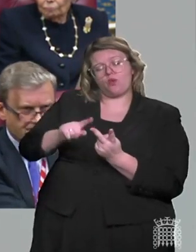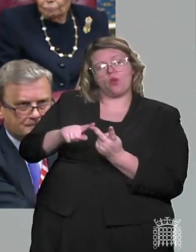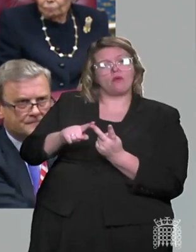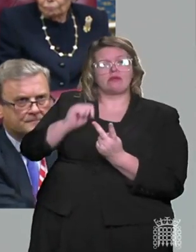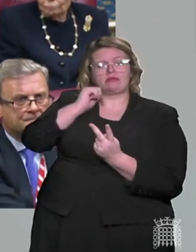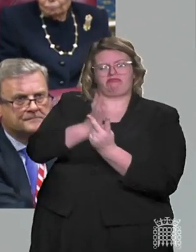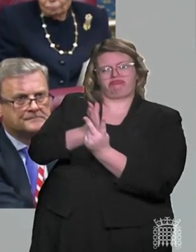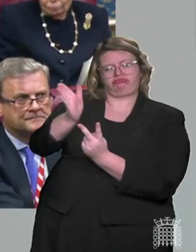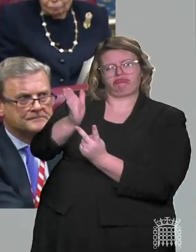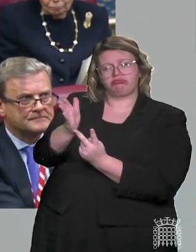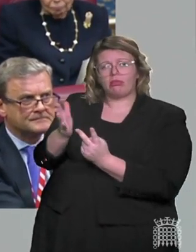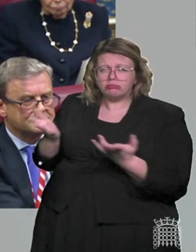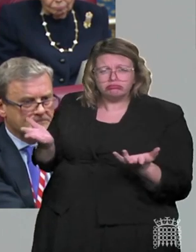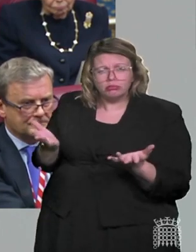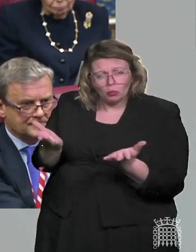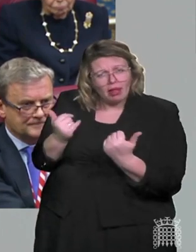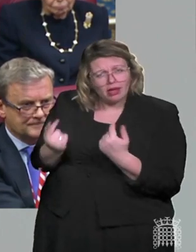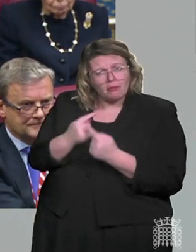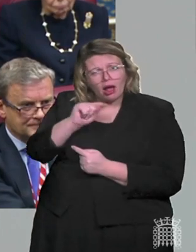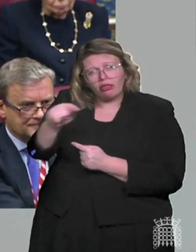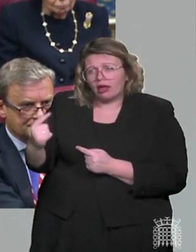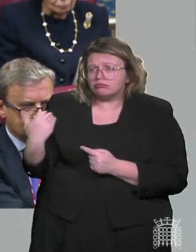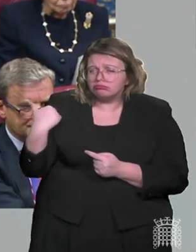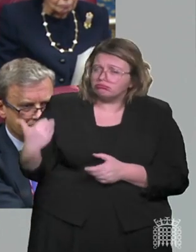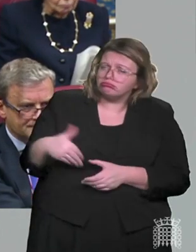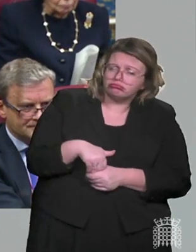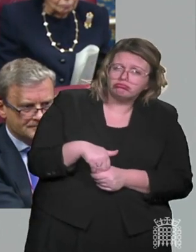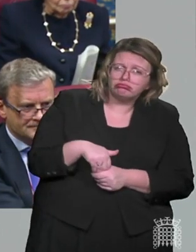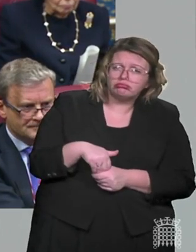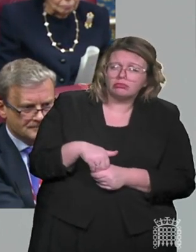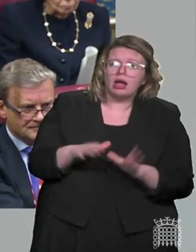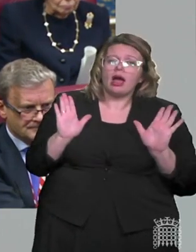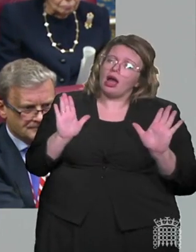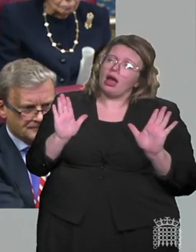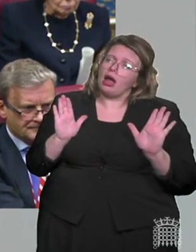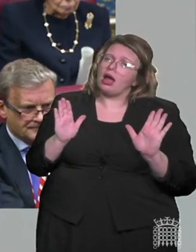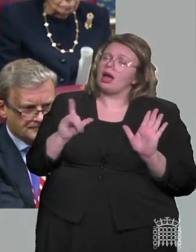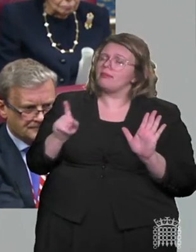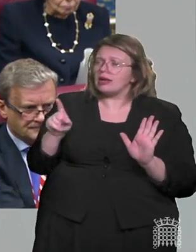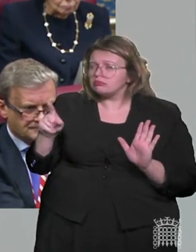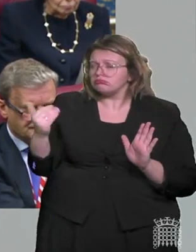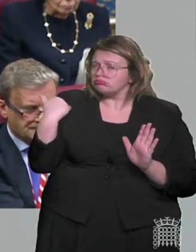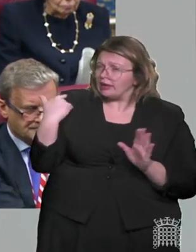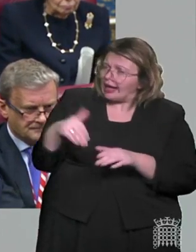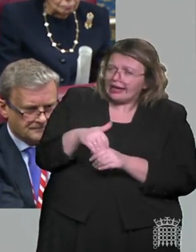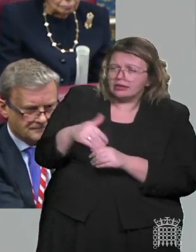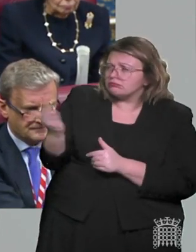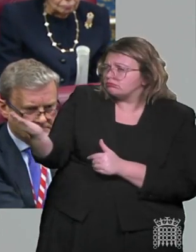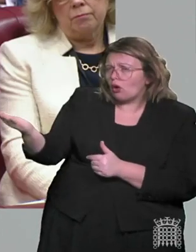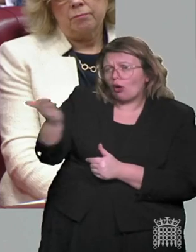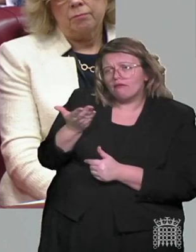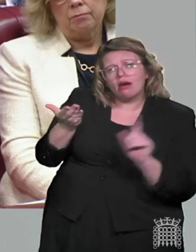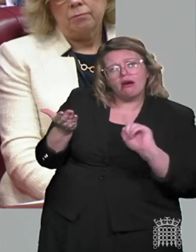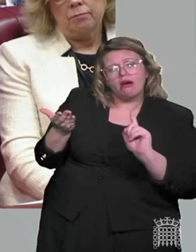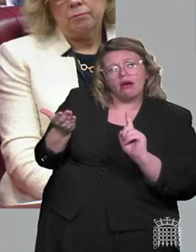I think, yes, of course, we would welcome others to come, but in each occasion we'll have to ask what will they bring, and is it the right